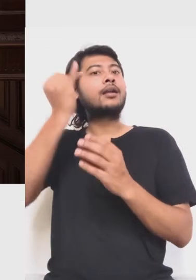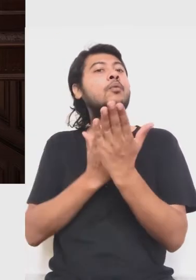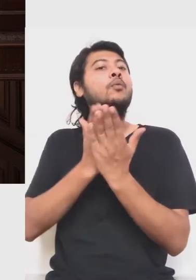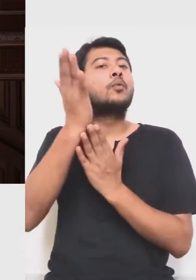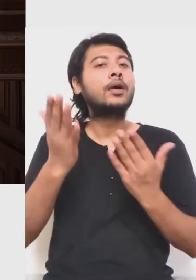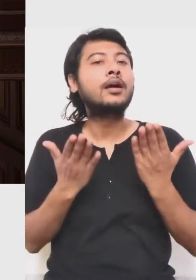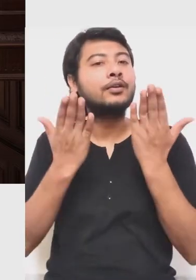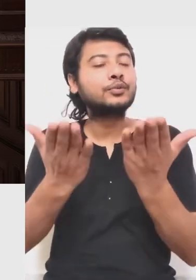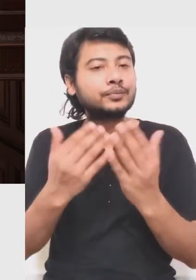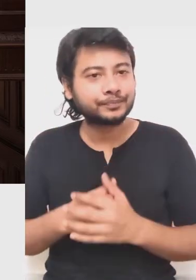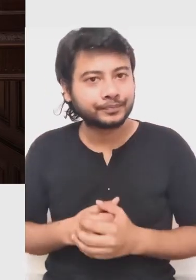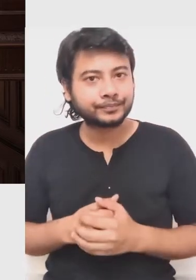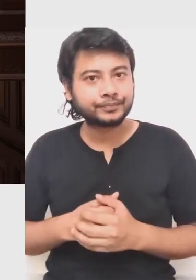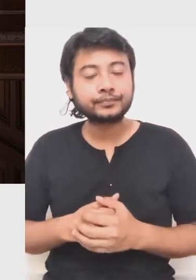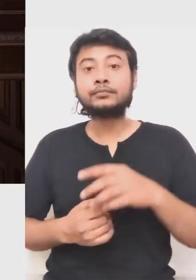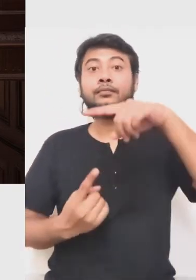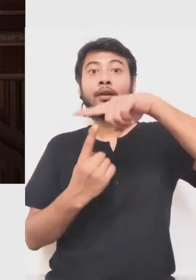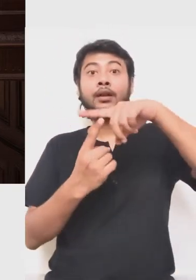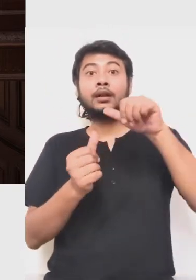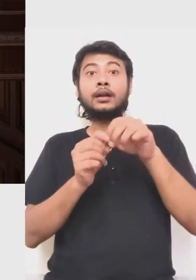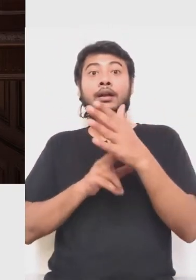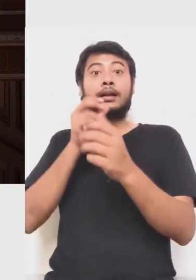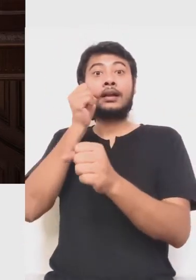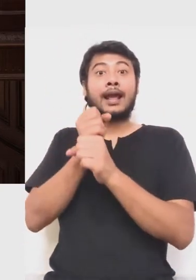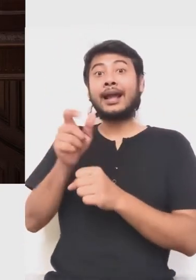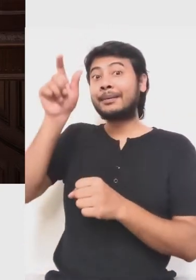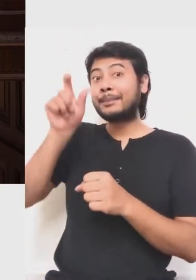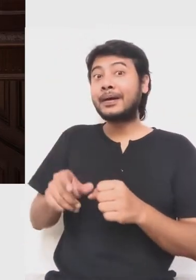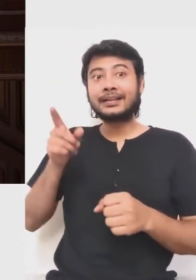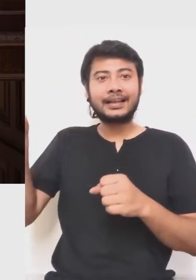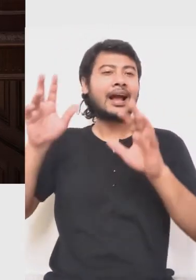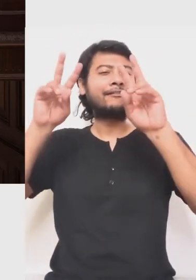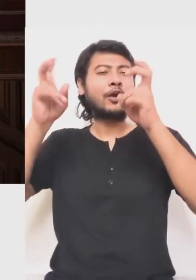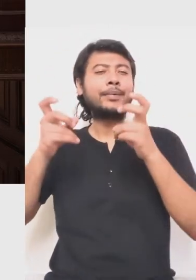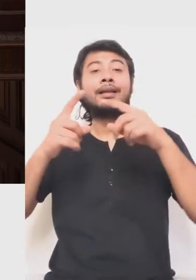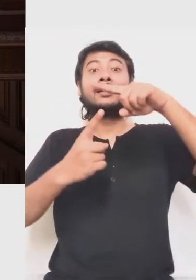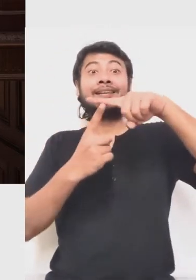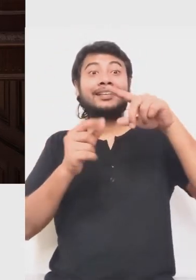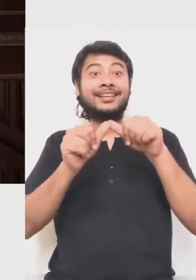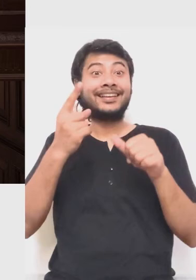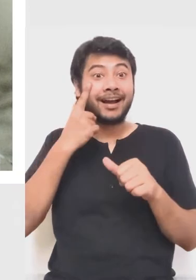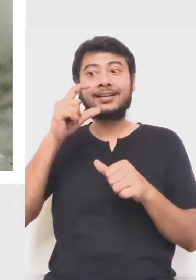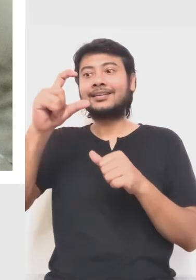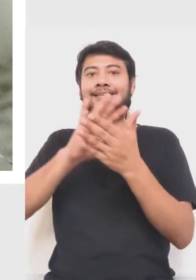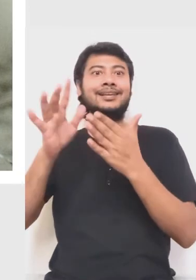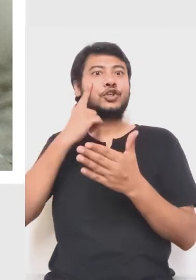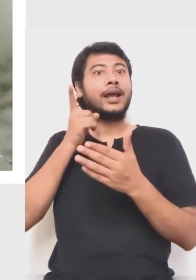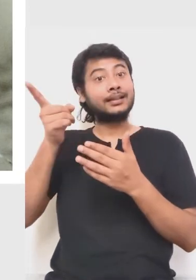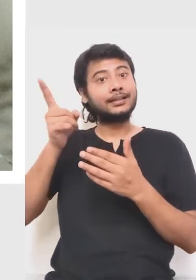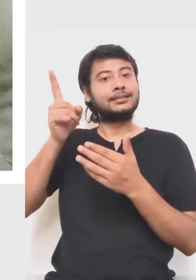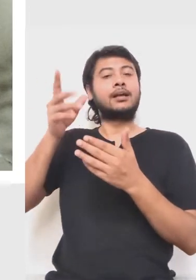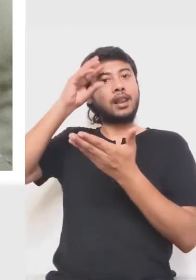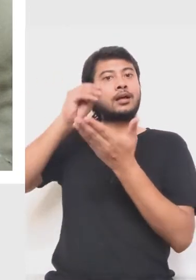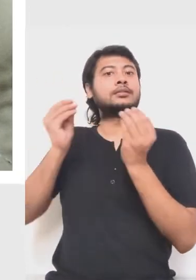The idea of material transformation is echoed in Tang's Begin from Taiji from 1979. Tang strung